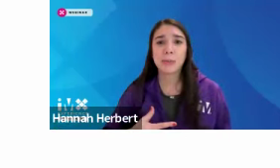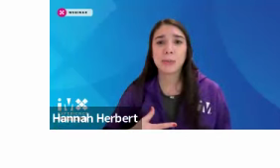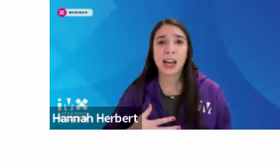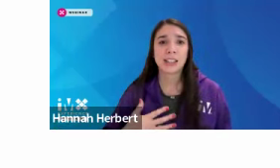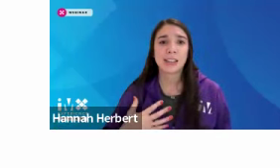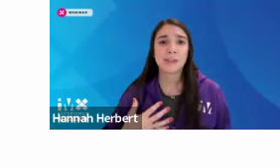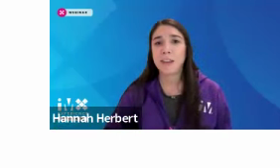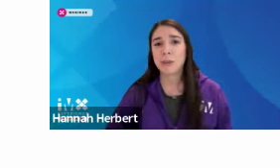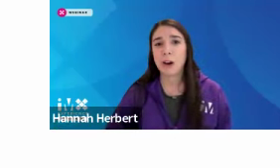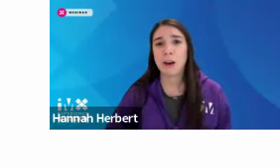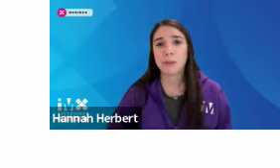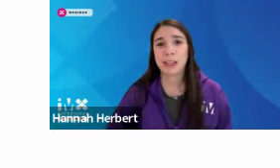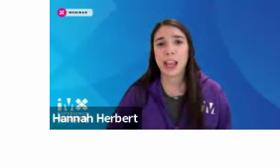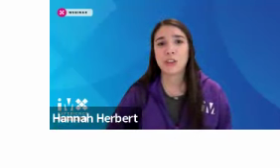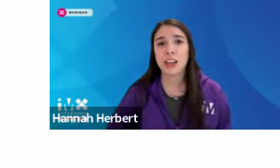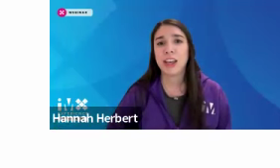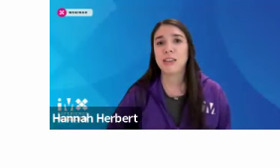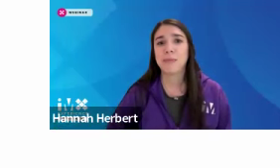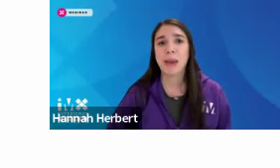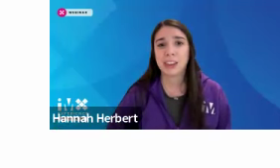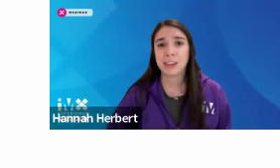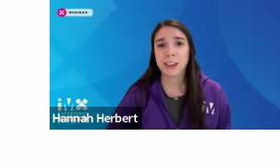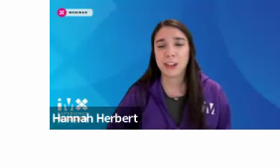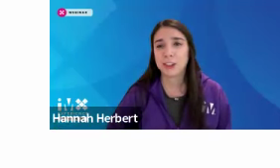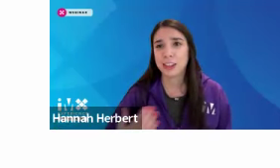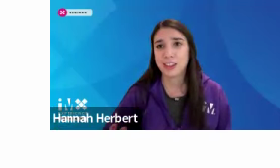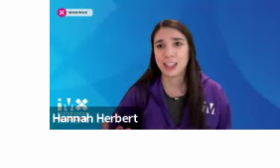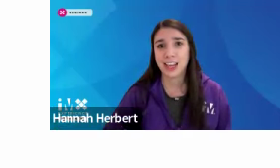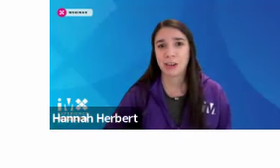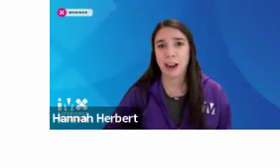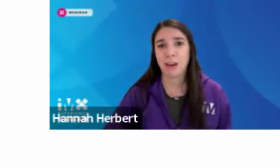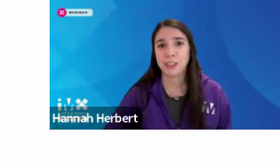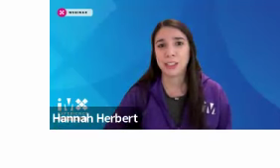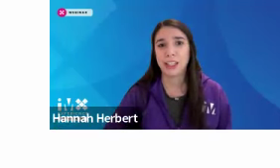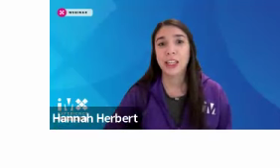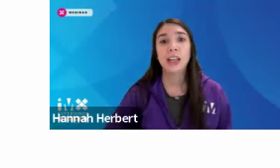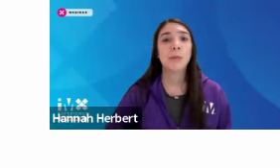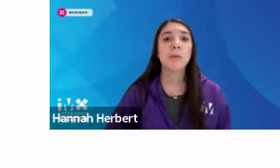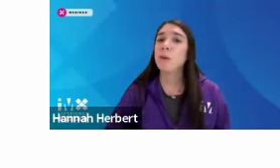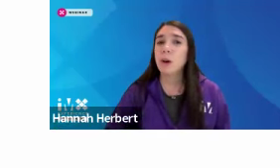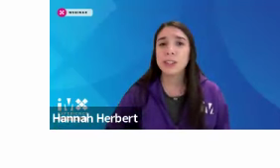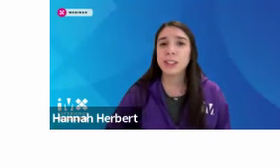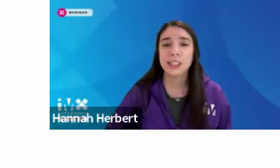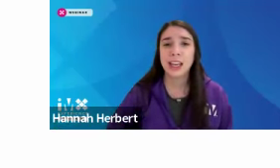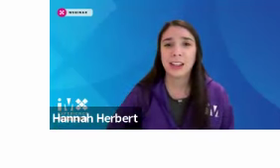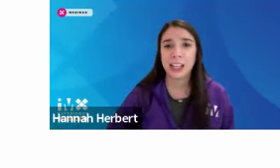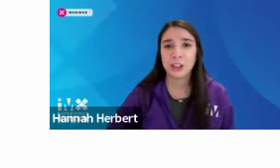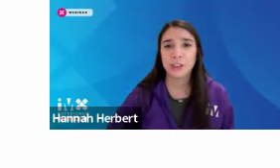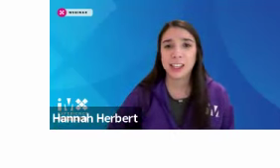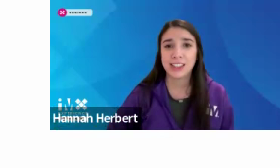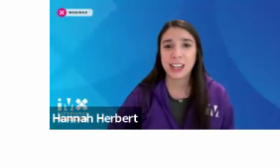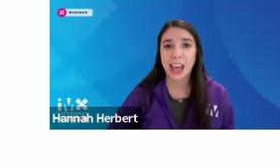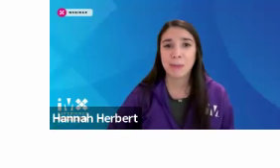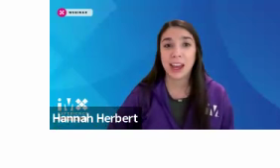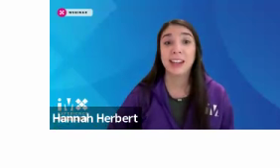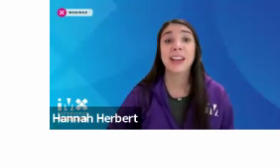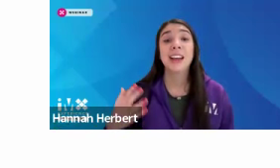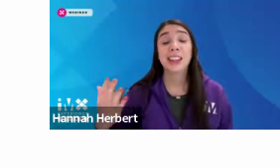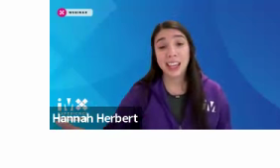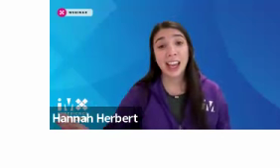like pattern blocks, 5-in-a-row multiplication, math fingers, and tic-tac-round. We won't go into detail on each of these